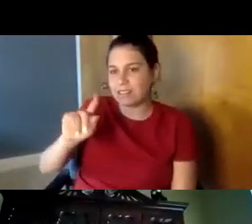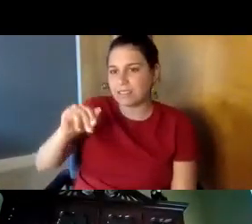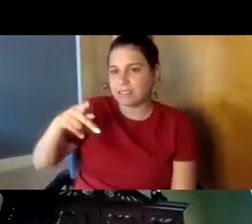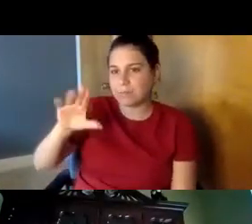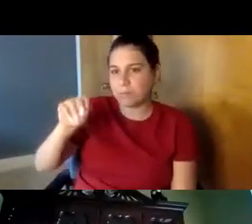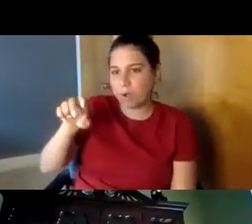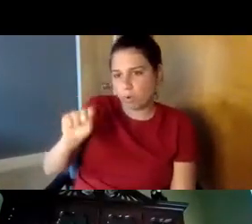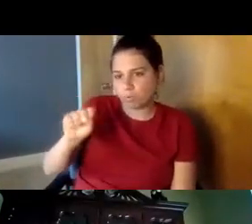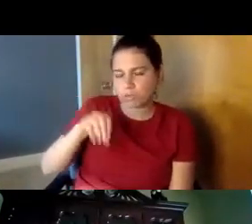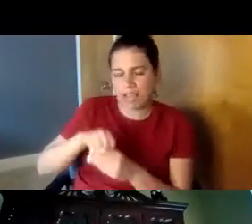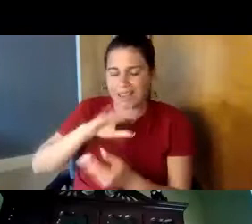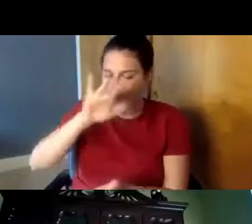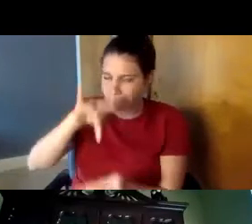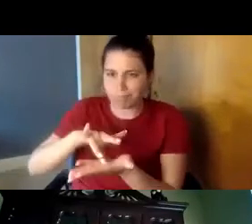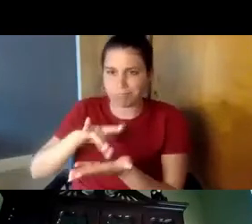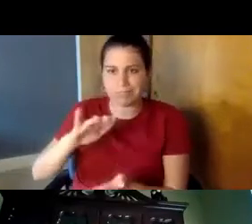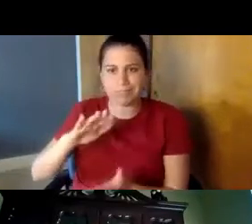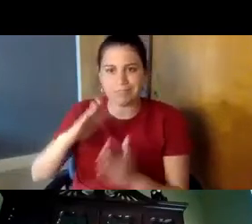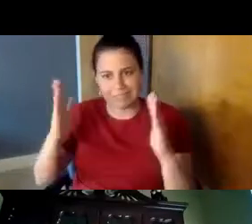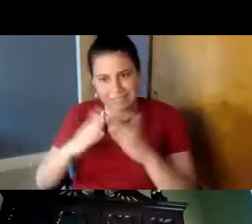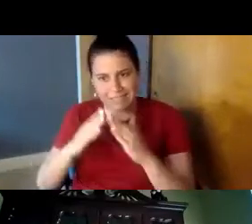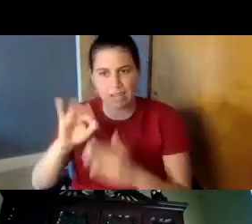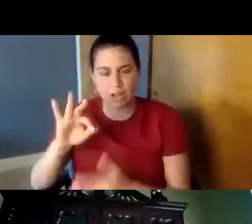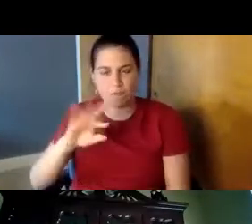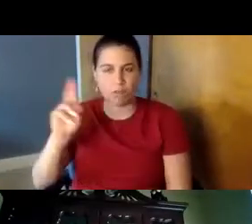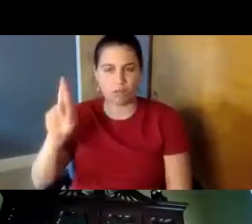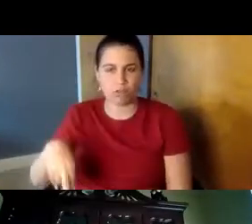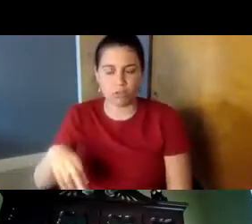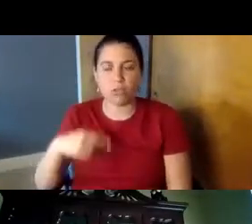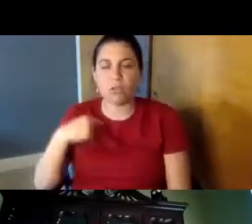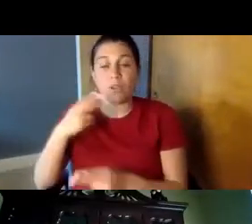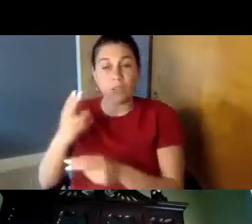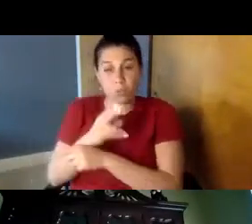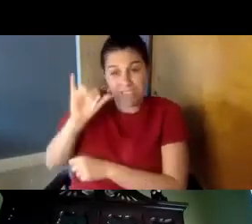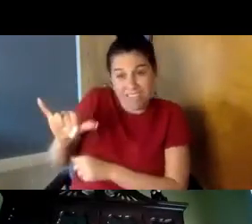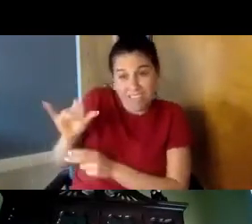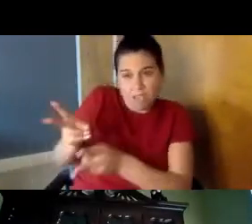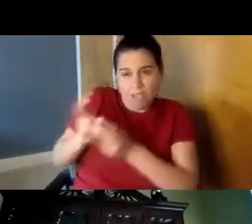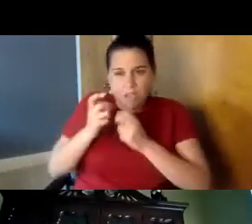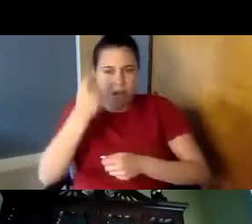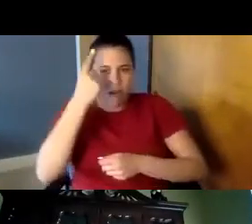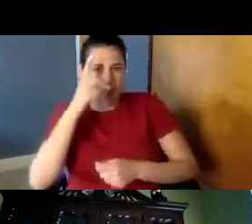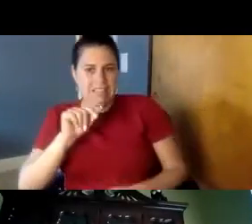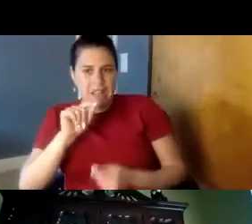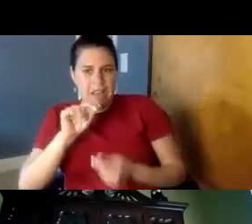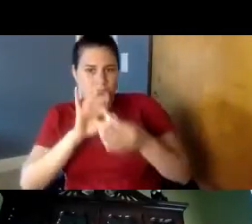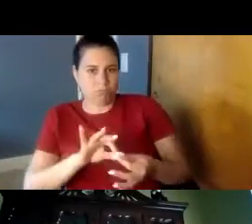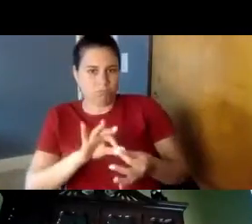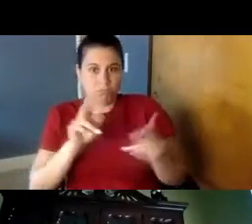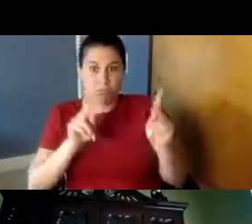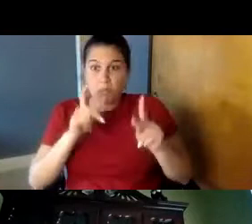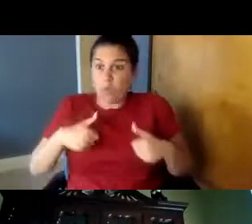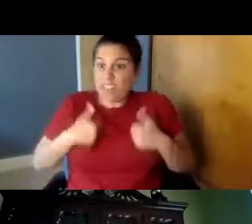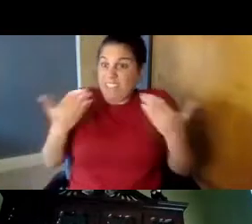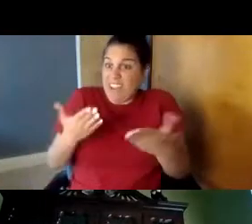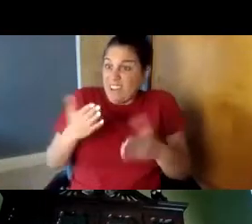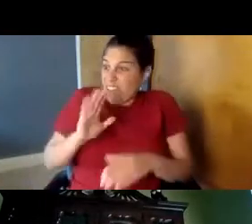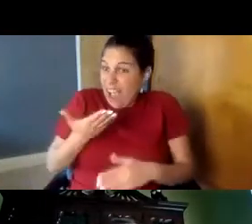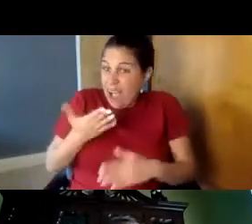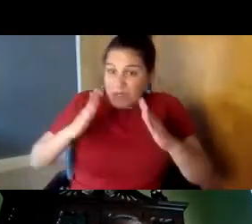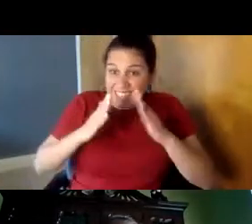of Rochester. And we use this focus area to better understand the data about the populations living right in our backyard in our own